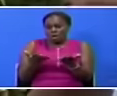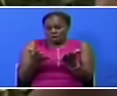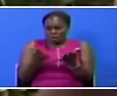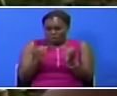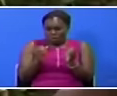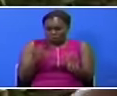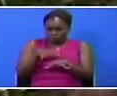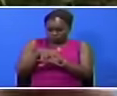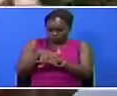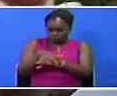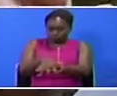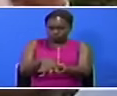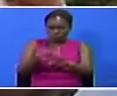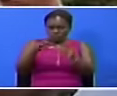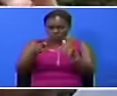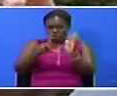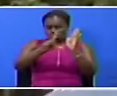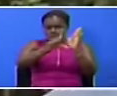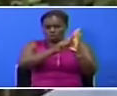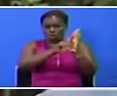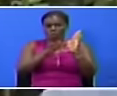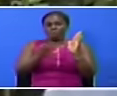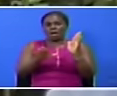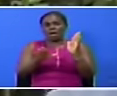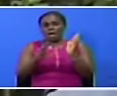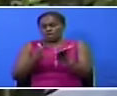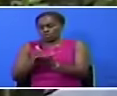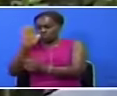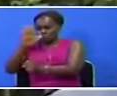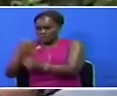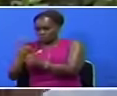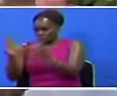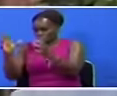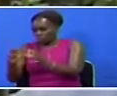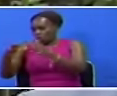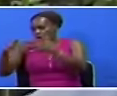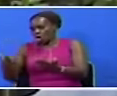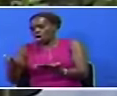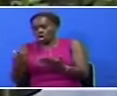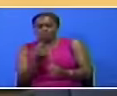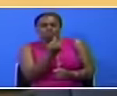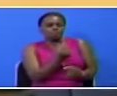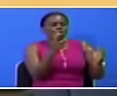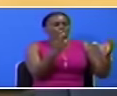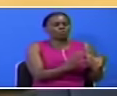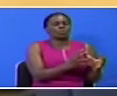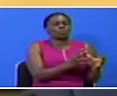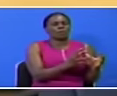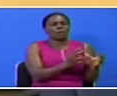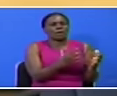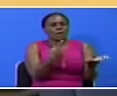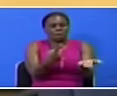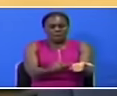their legislative activities either through the majority party in parliament or through the minority party. We will